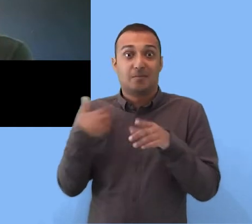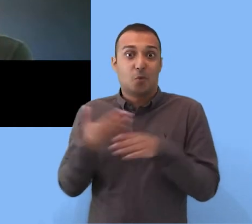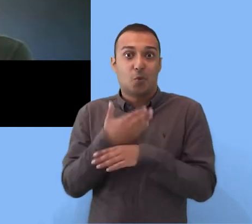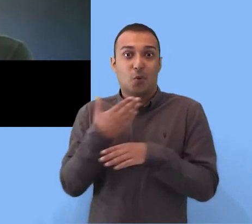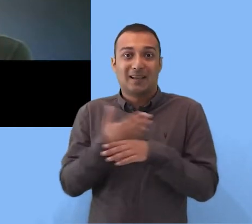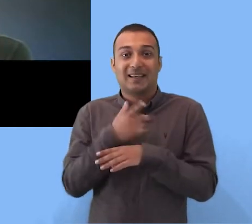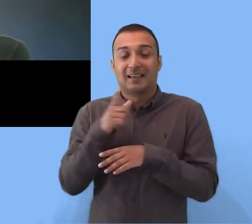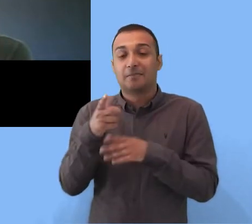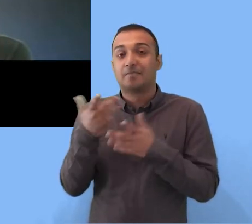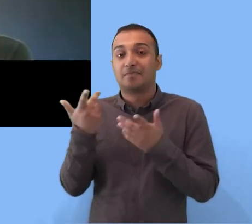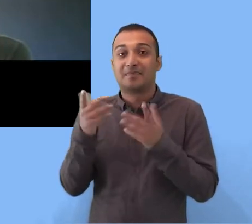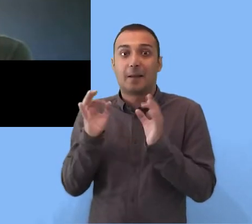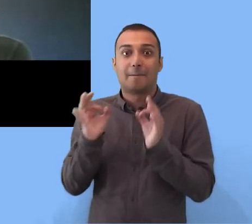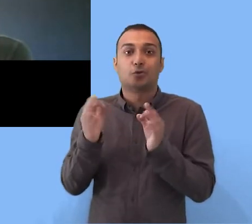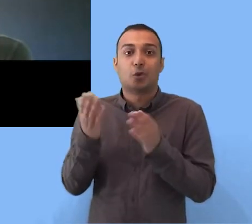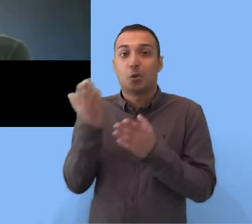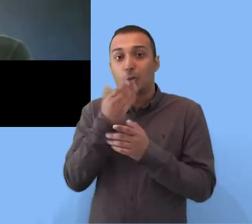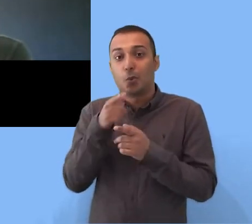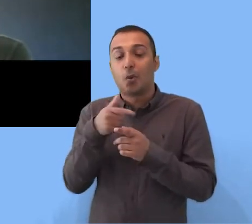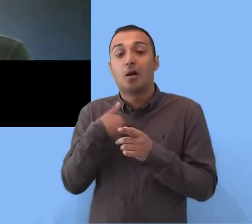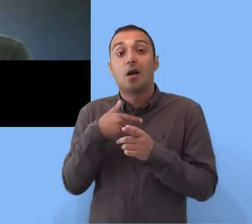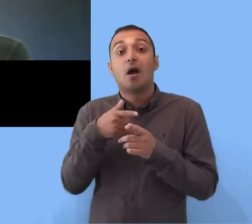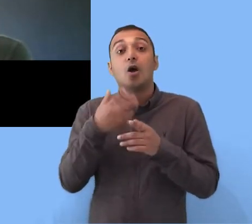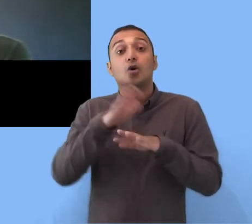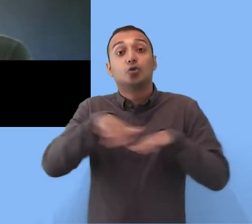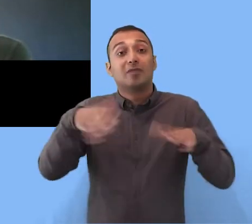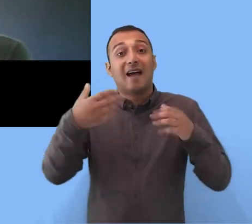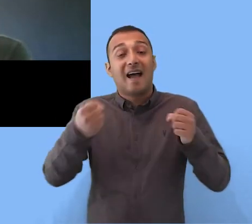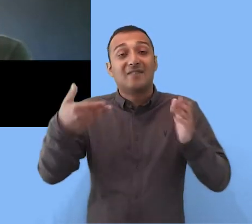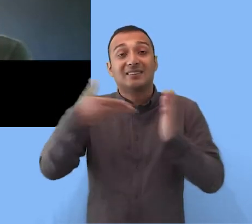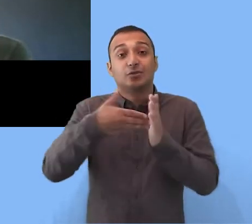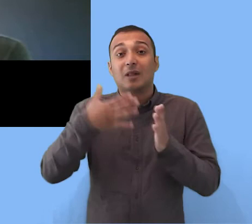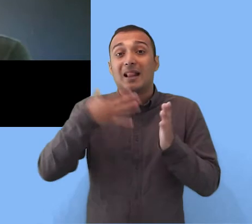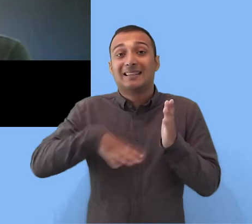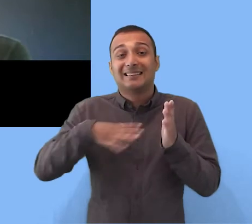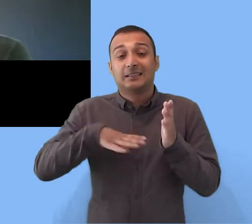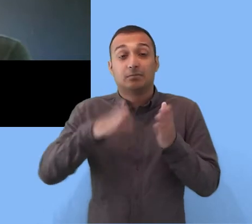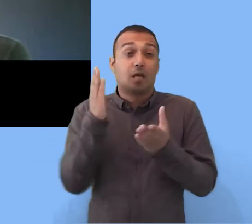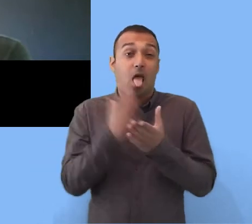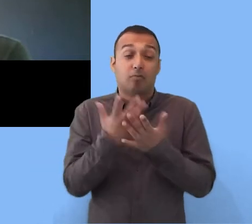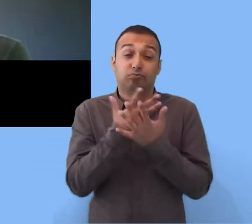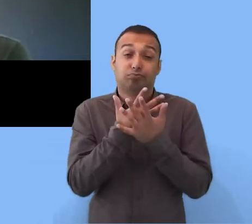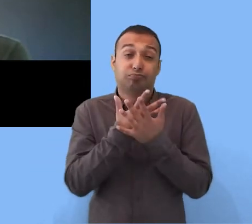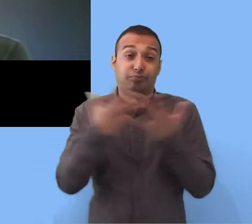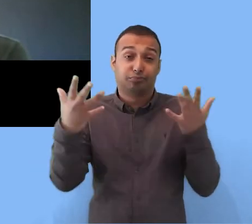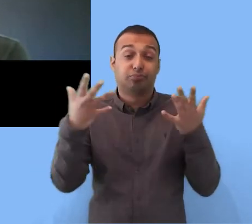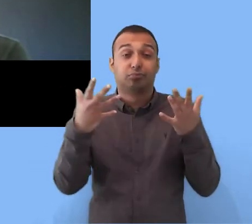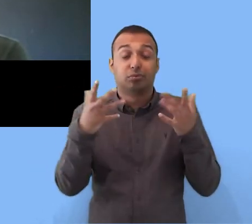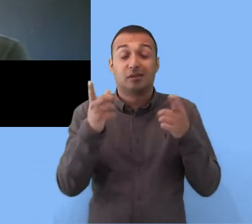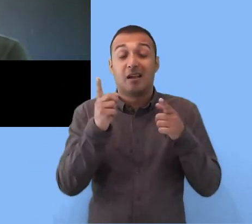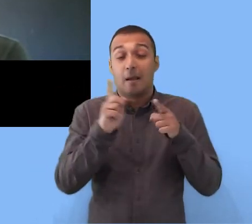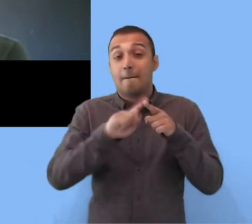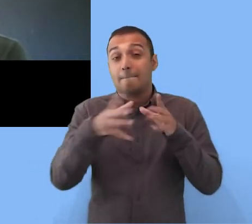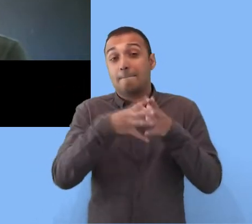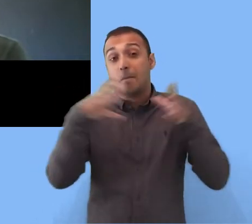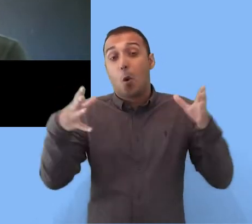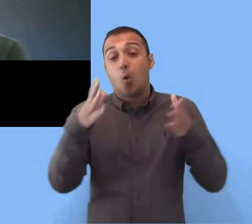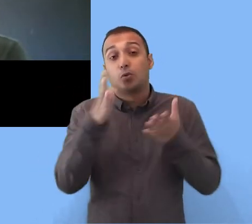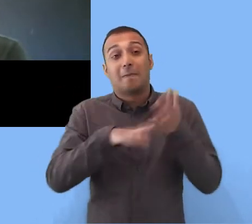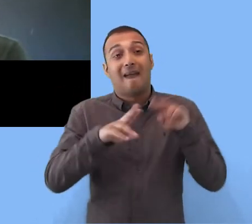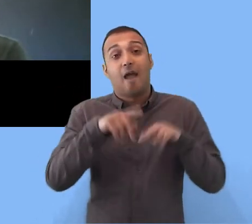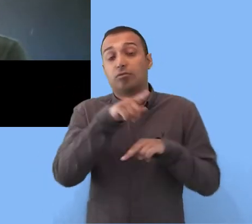needs, the parents, vast majority, are so anxious because in ways they